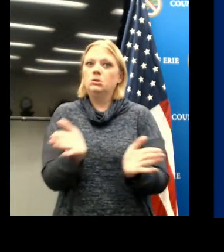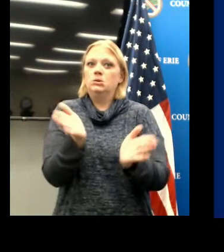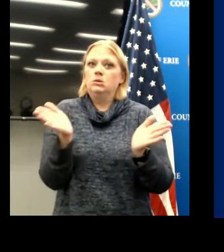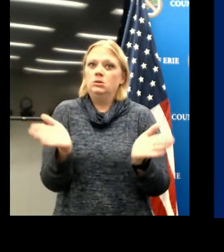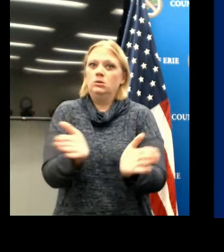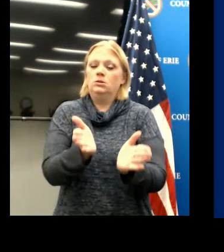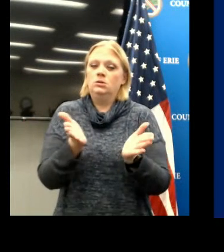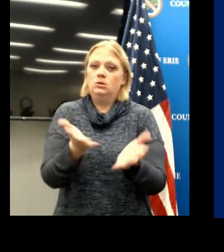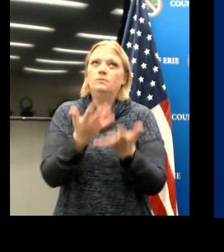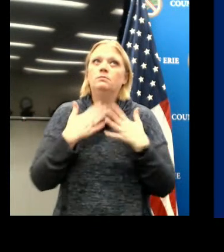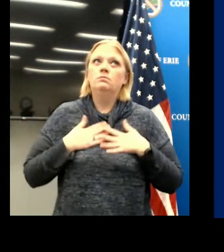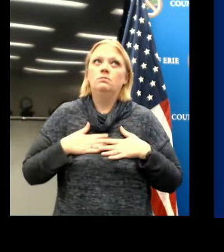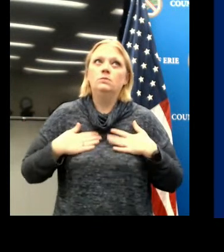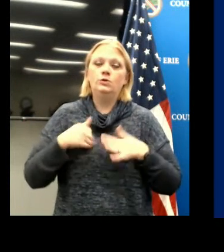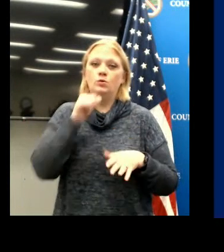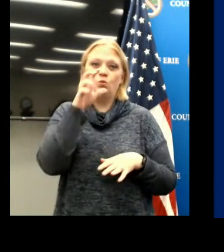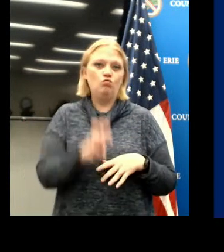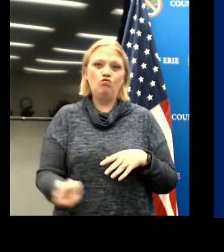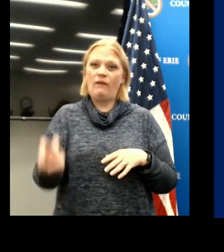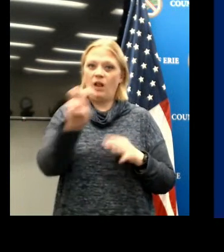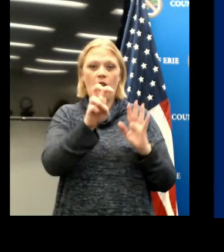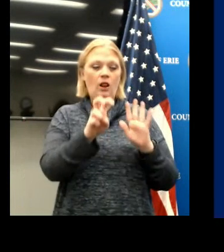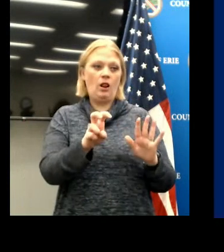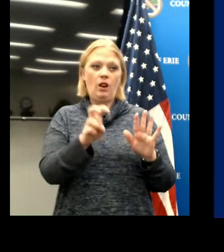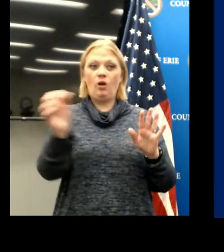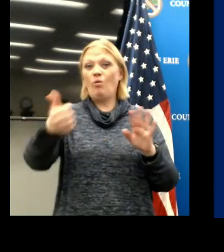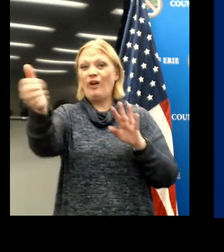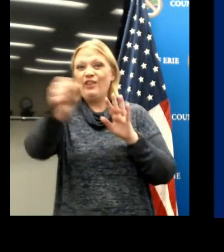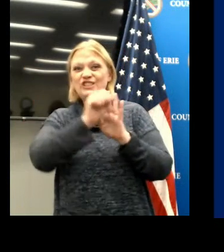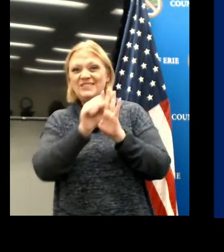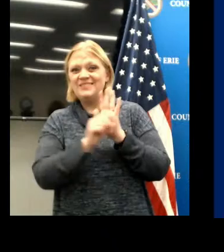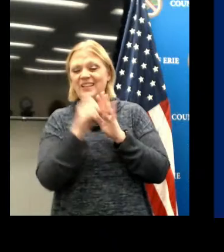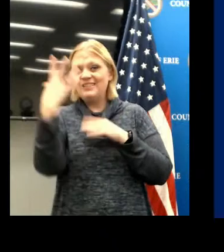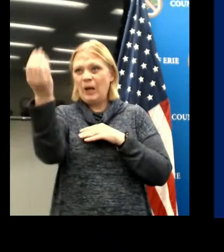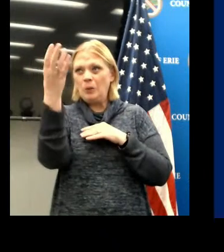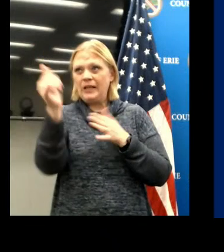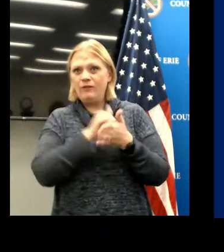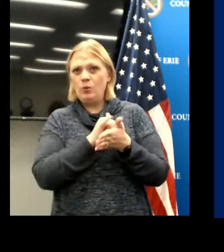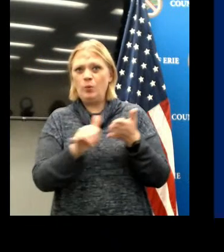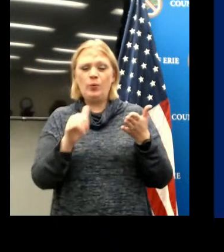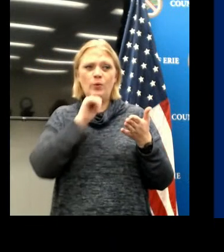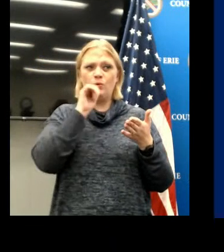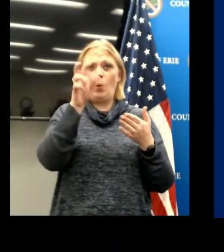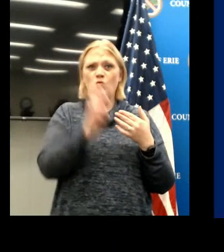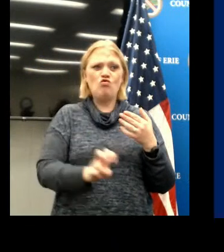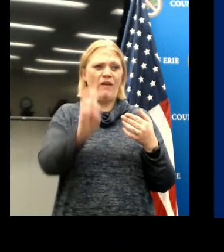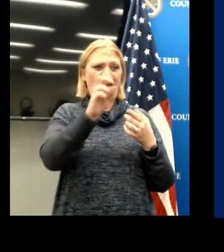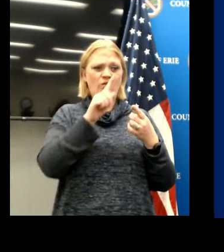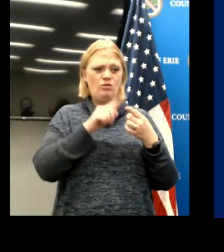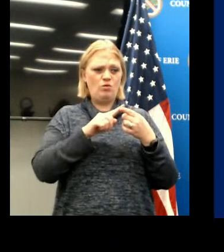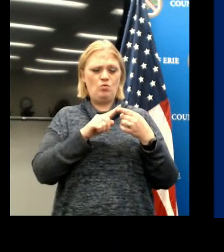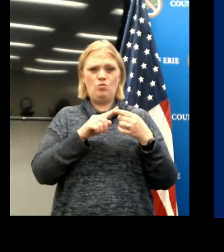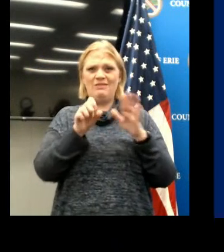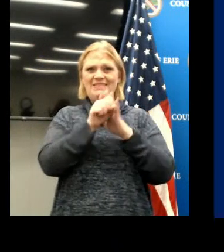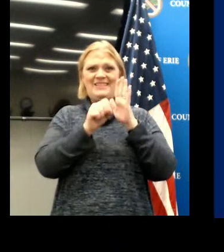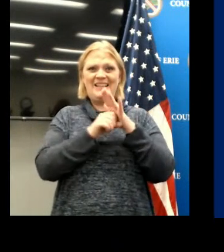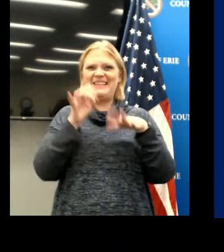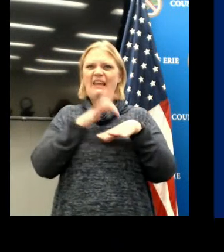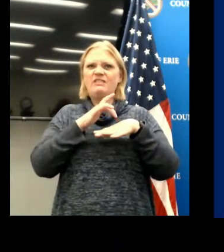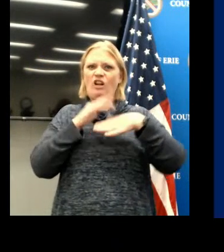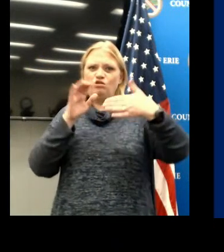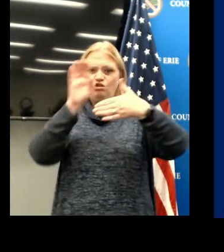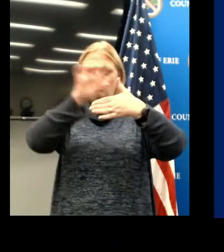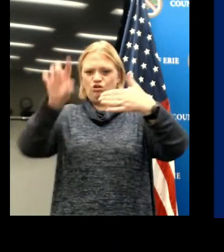not travel. Don't travel to other states outside of New York State. Don't even travel to contiguous states. All these states